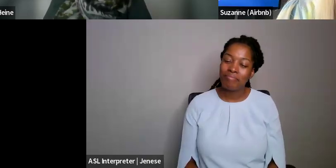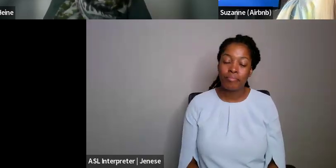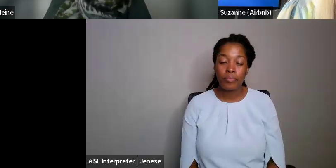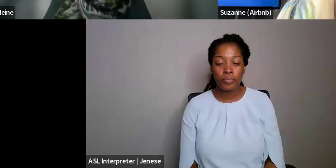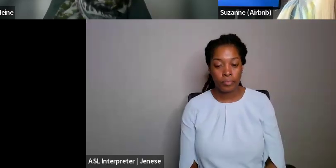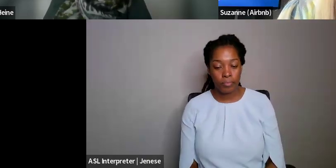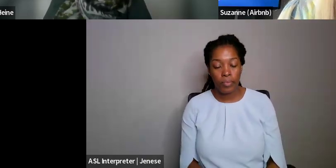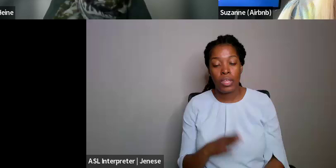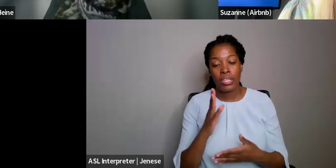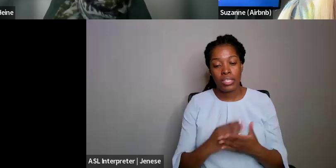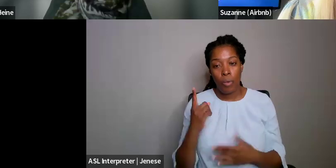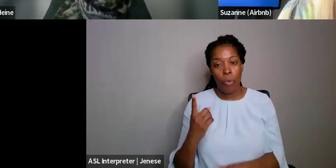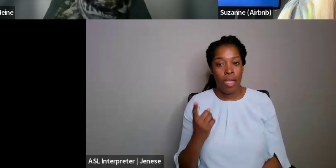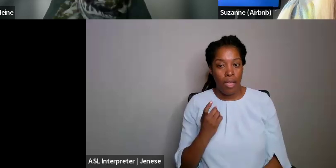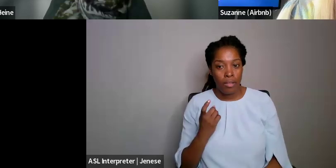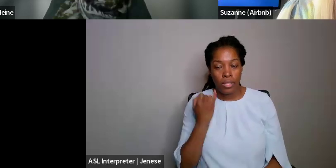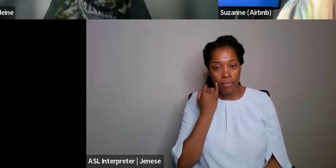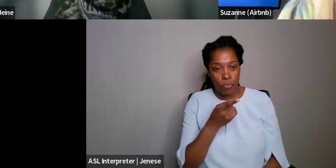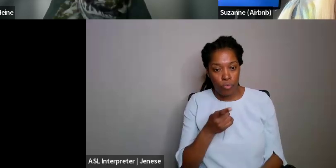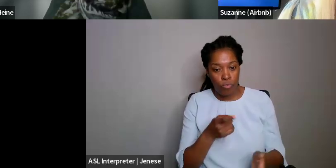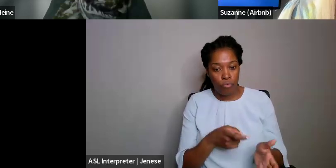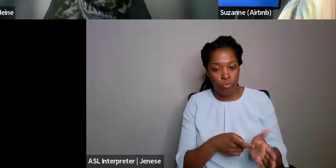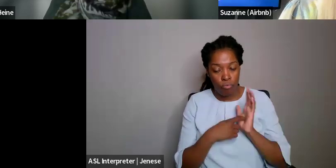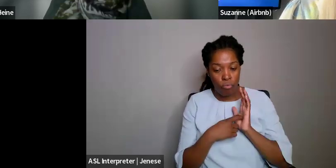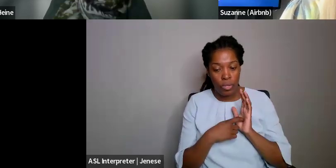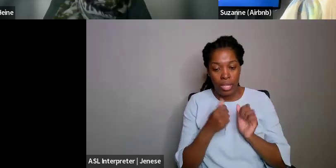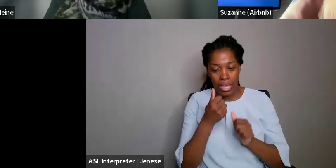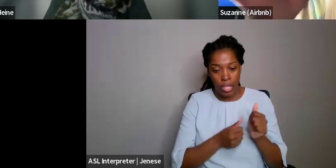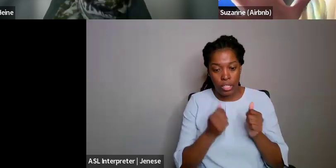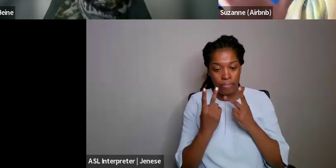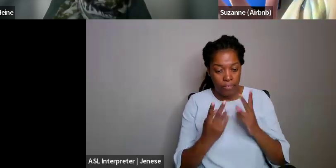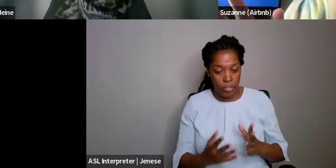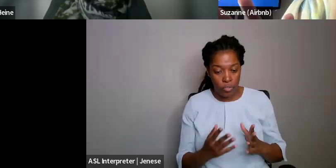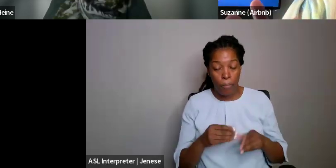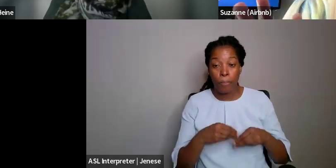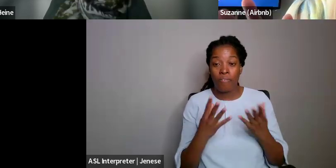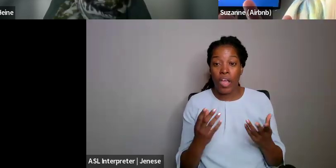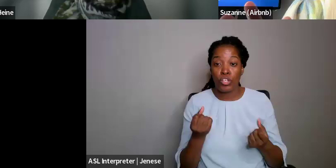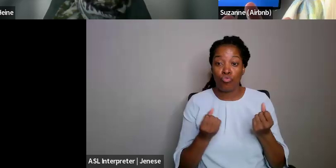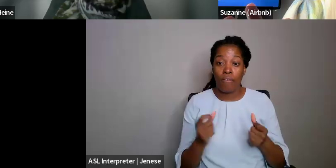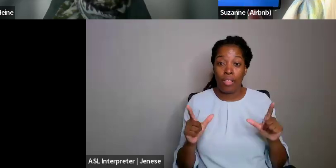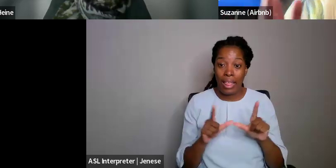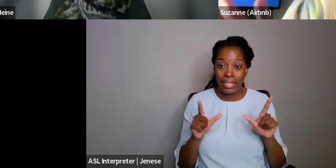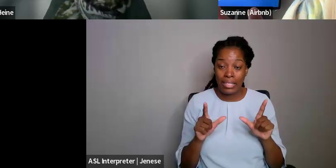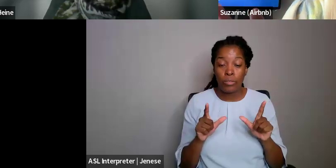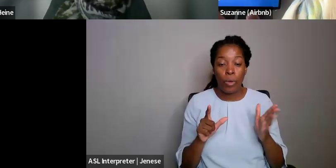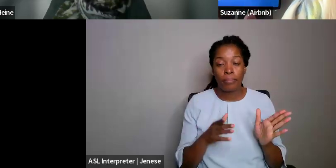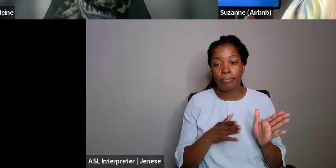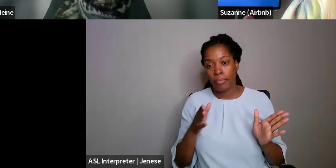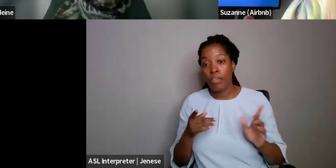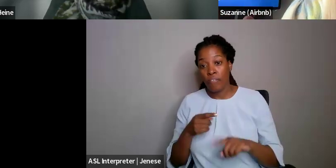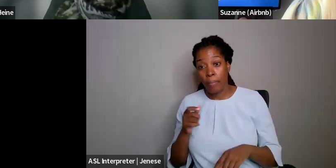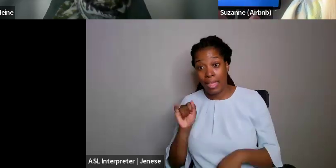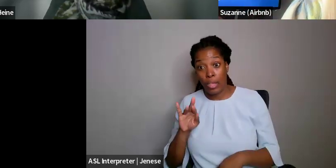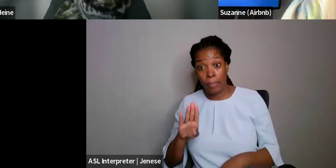asked whether you request each guest to provide a driver's license. So from the Airbnb side, we verify